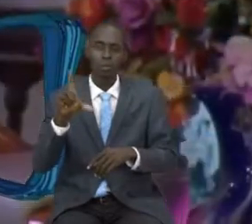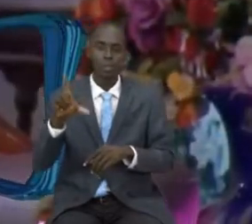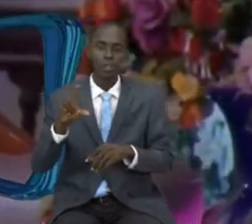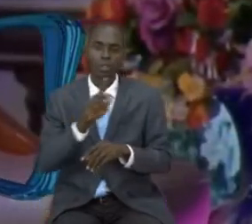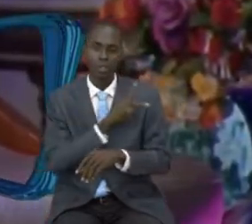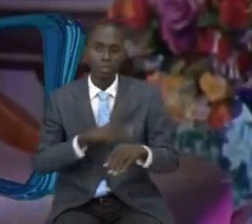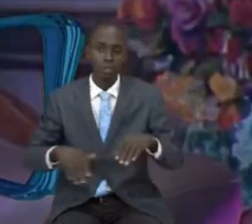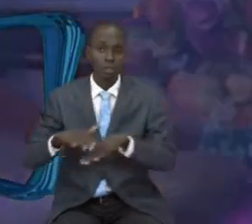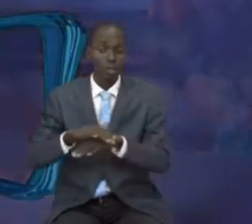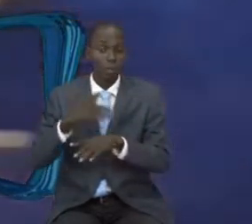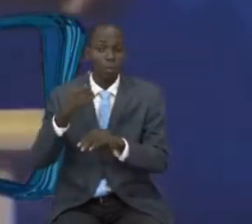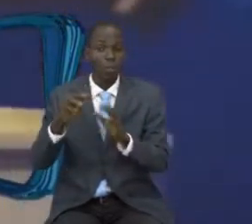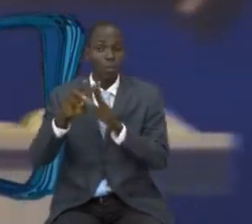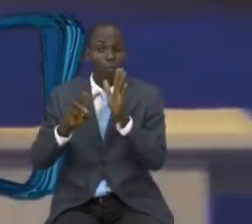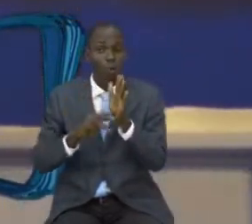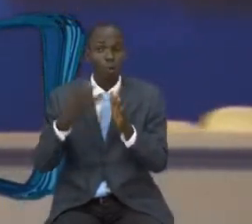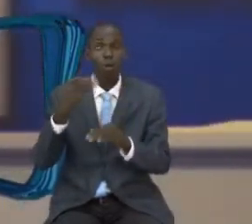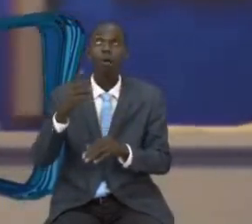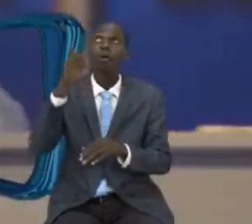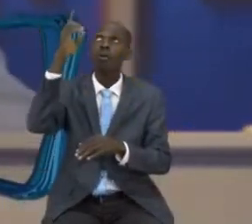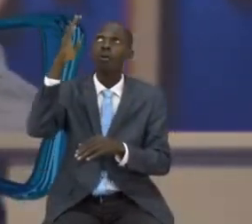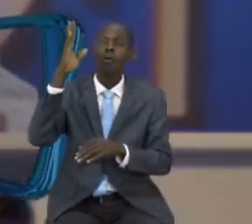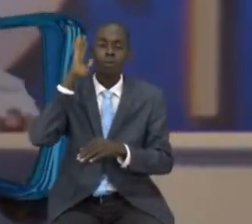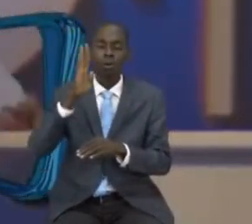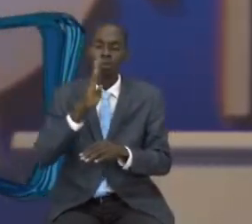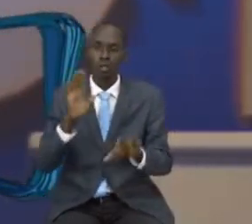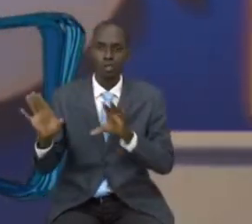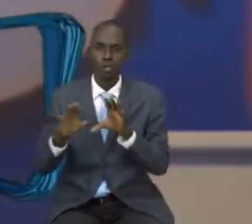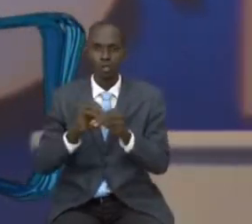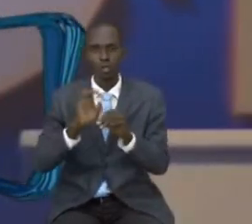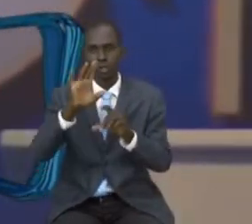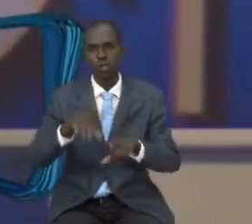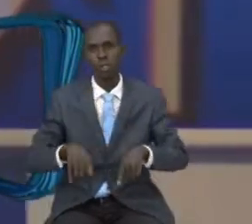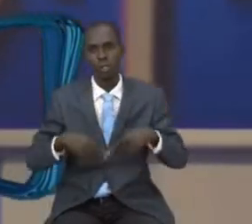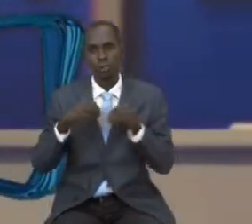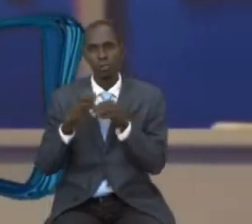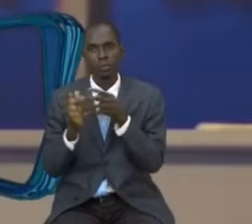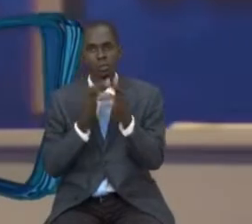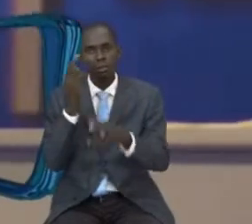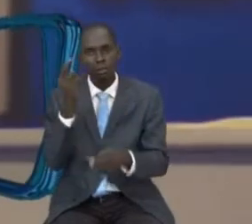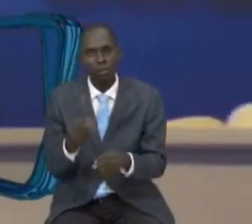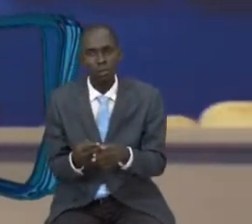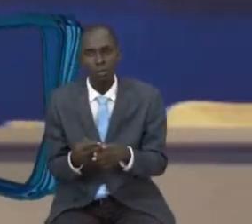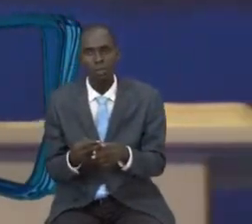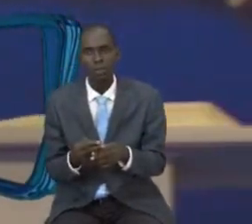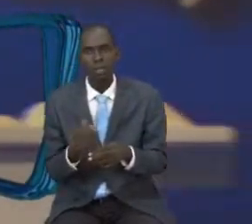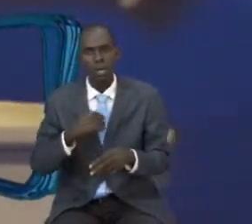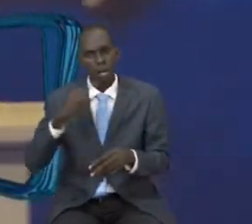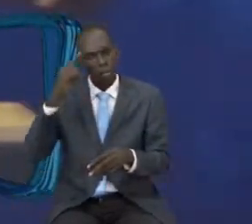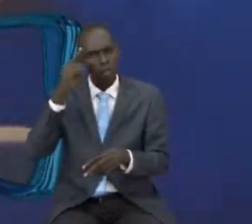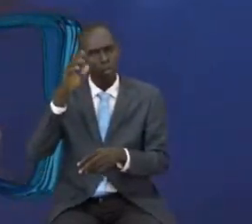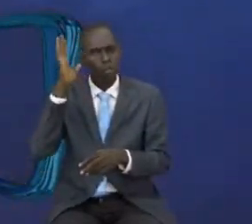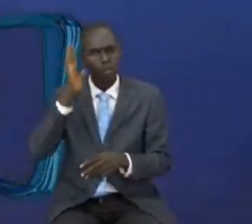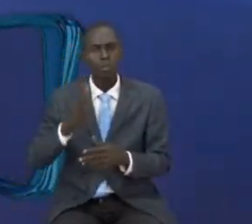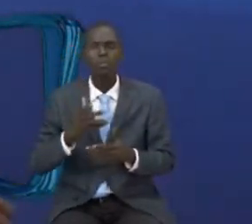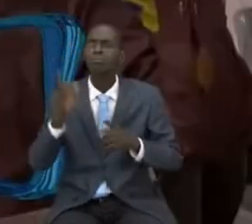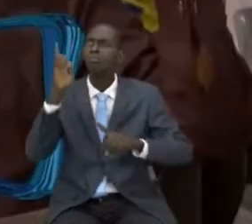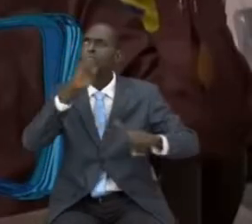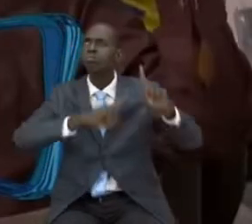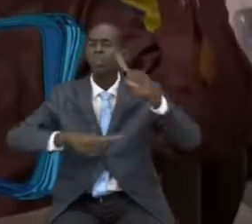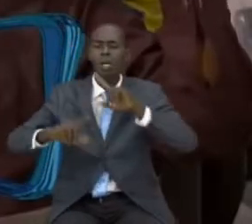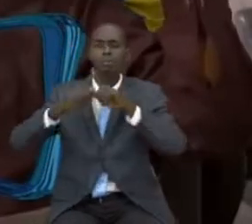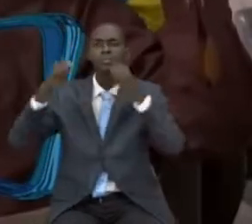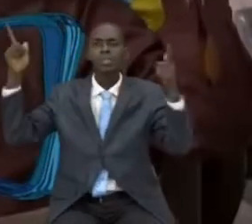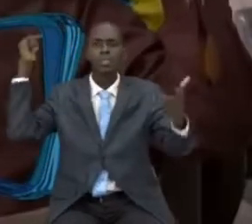the will of God will be done in your life. I was waiting for a global choir. Amen.